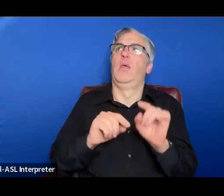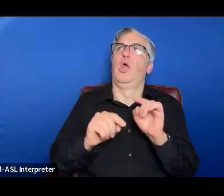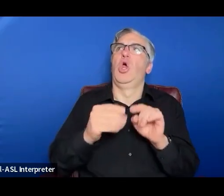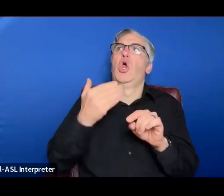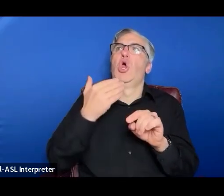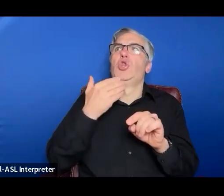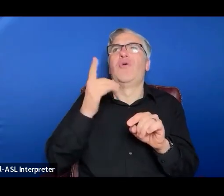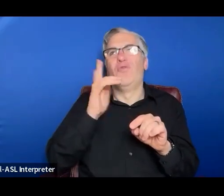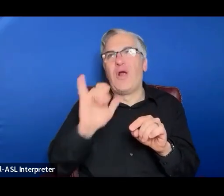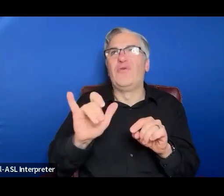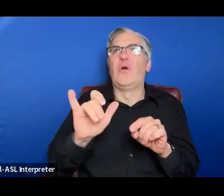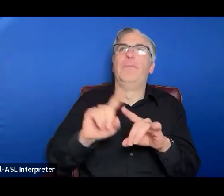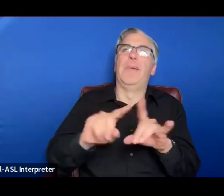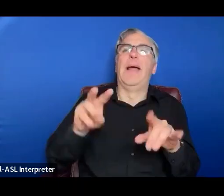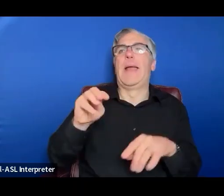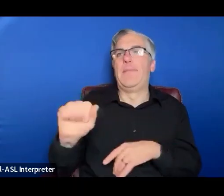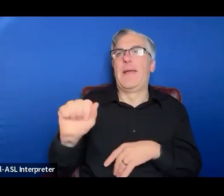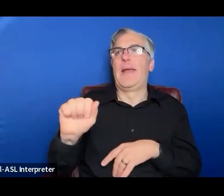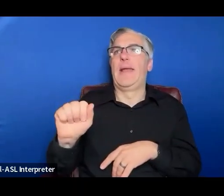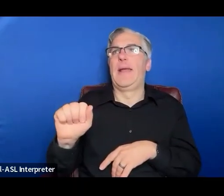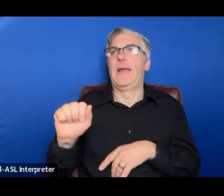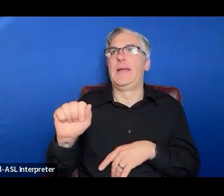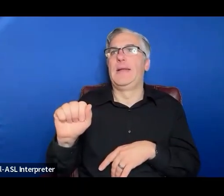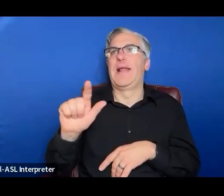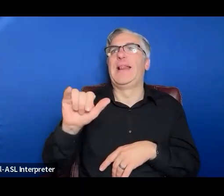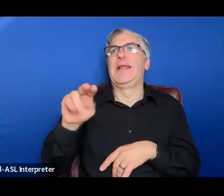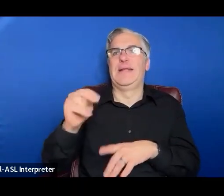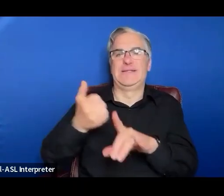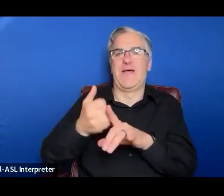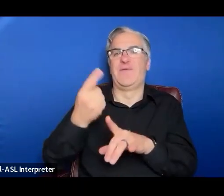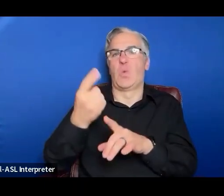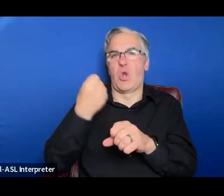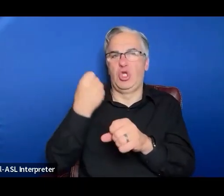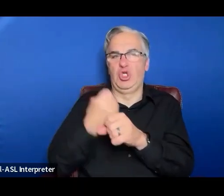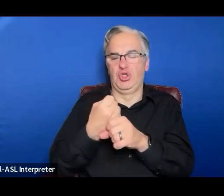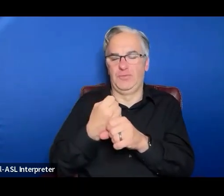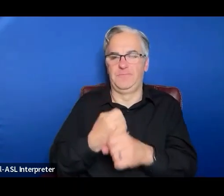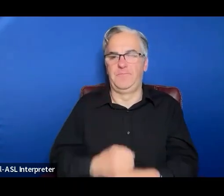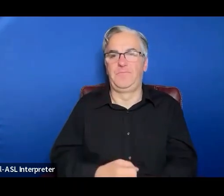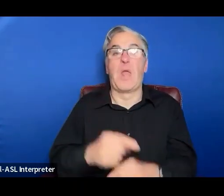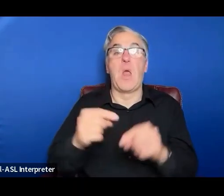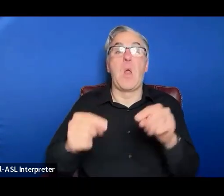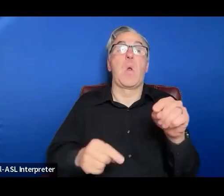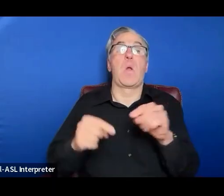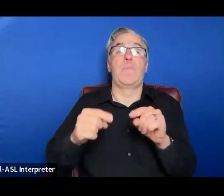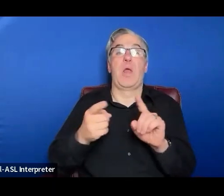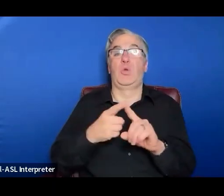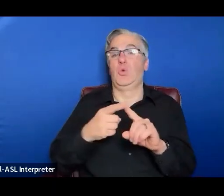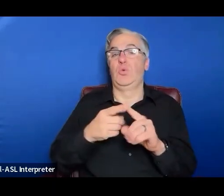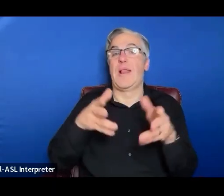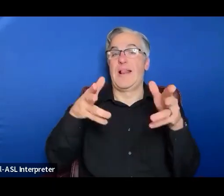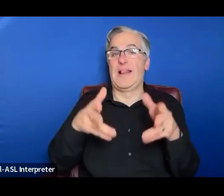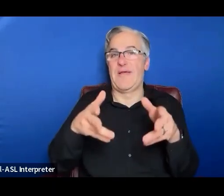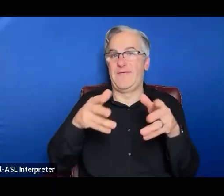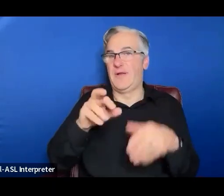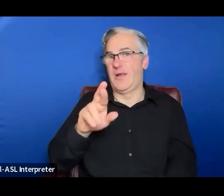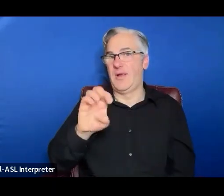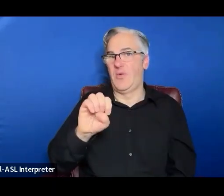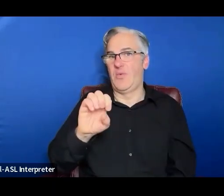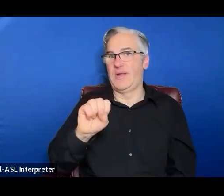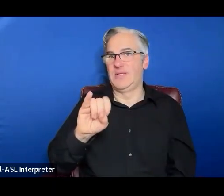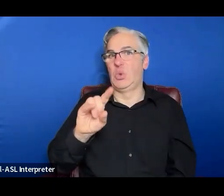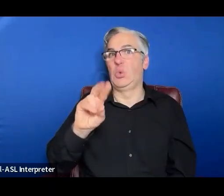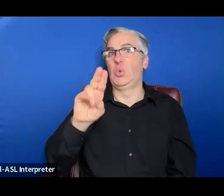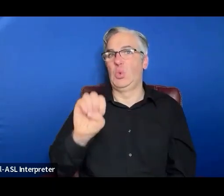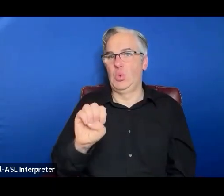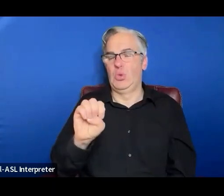it's good forever, but the medical assistance lien is 1 year. All right, getting back to the residue, that's where everything else